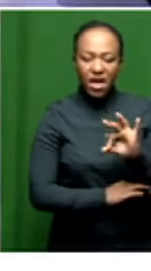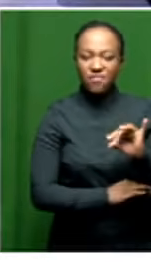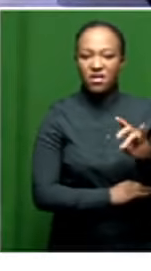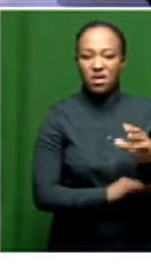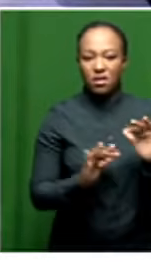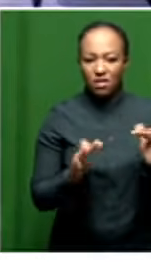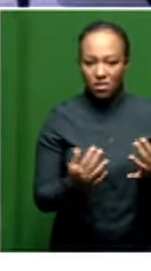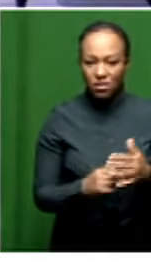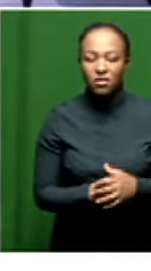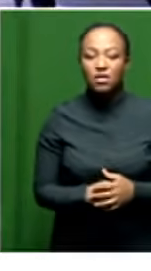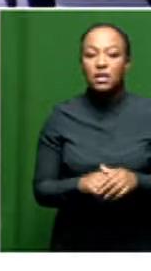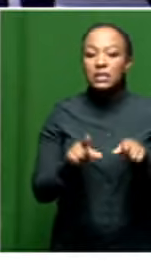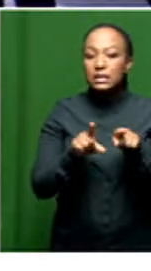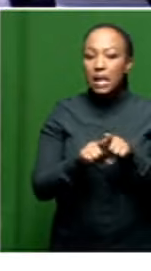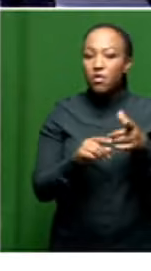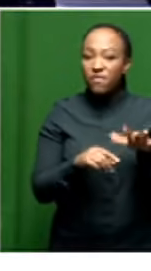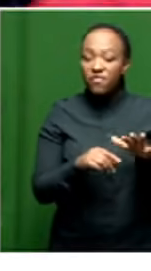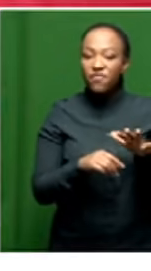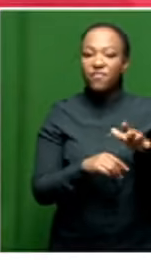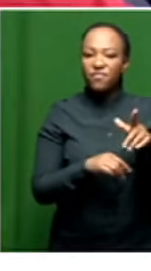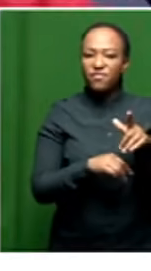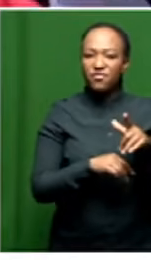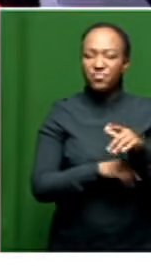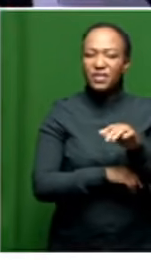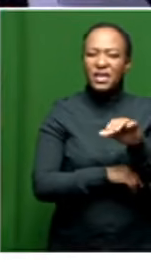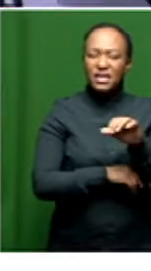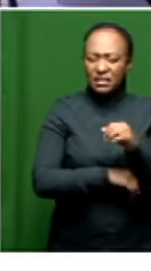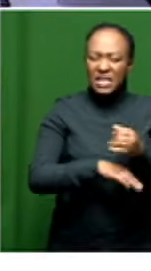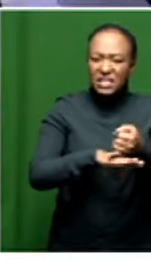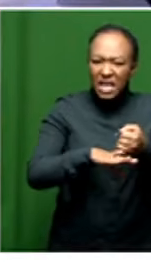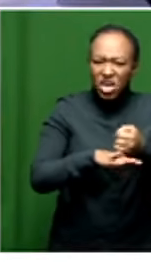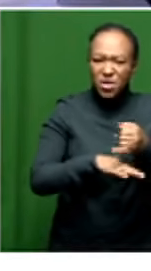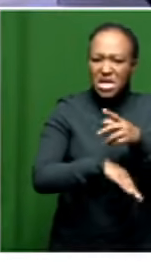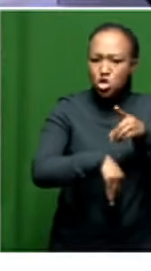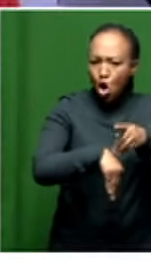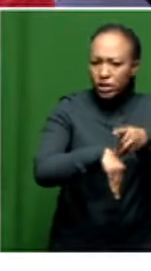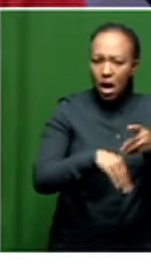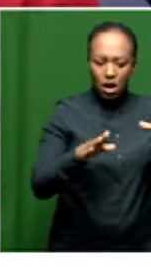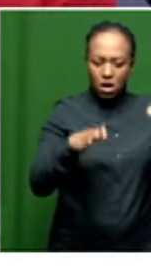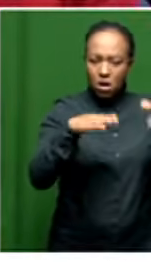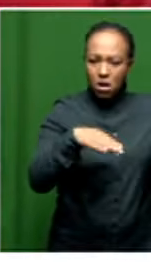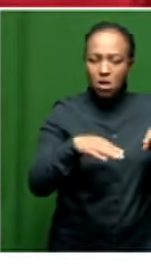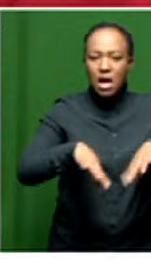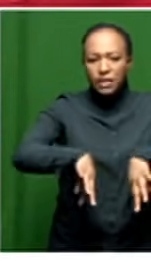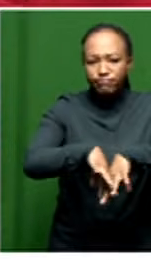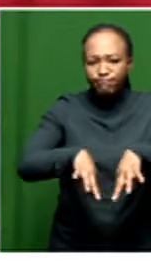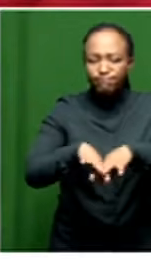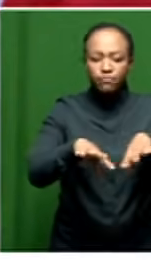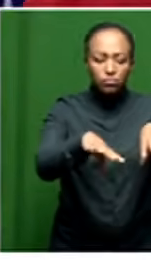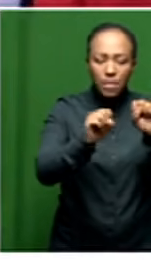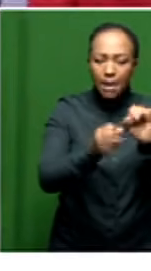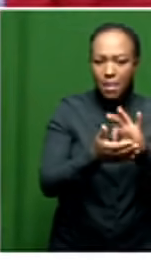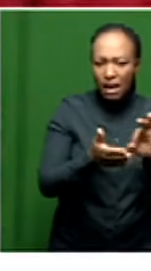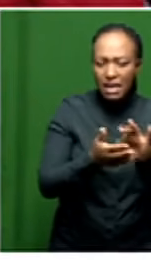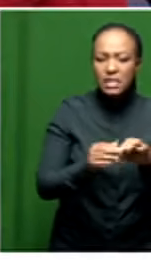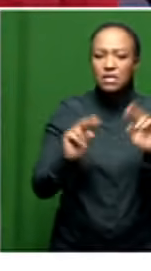what we're seeing here. There's a surgery that is being put here. It's the different kind of schools. It is about the refuse removal. It's about electricity. It's